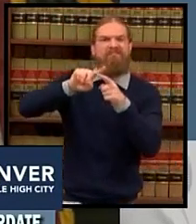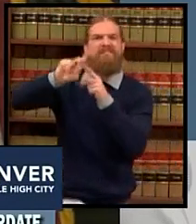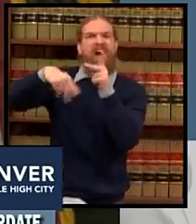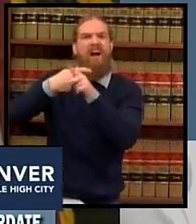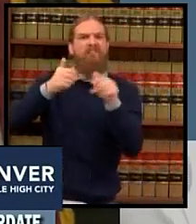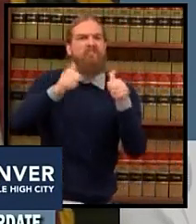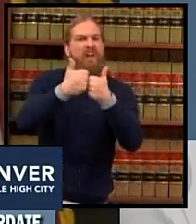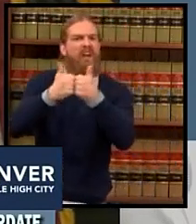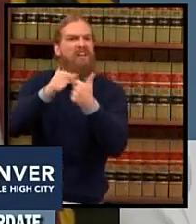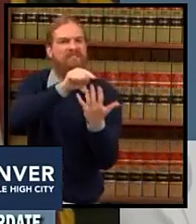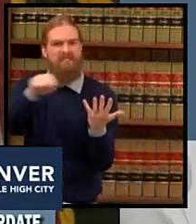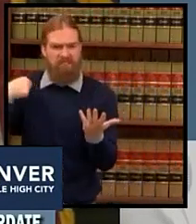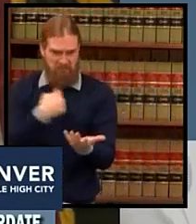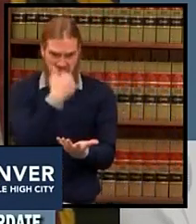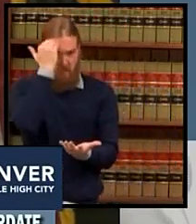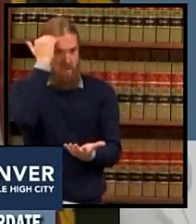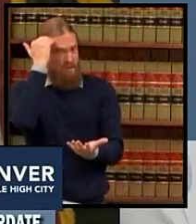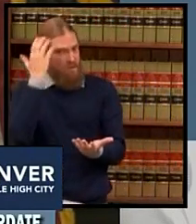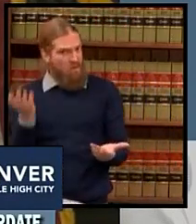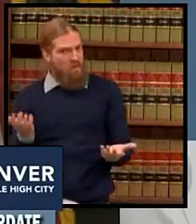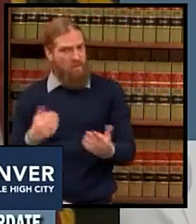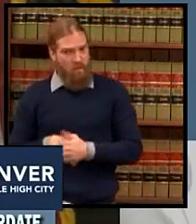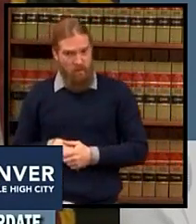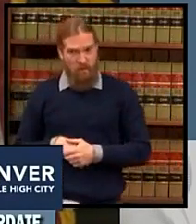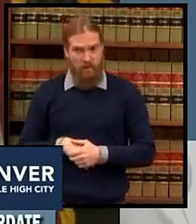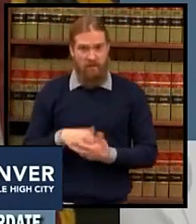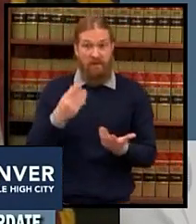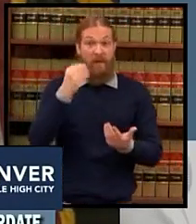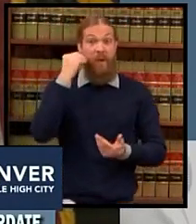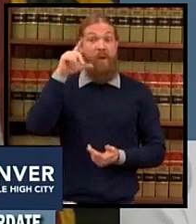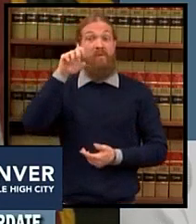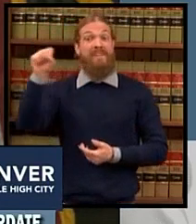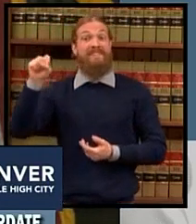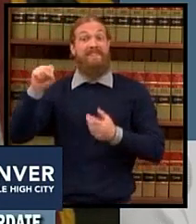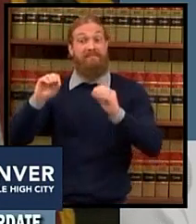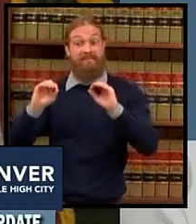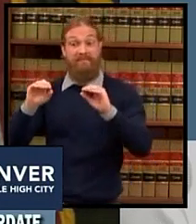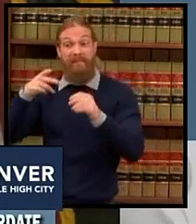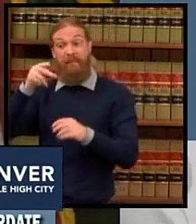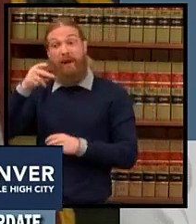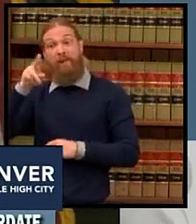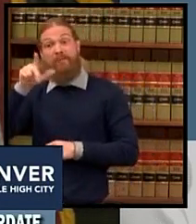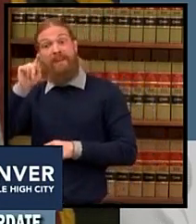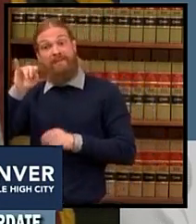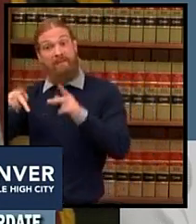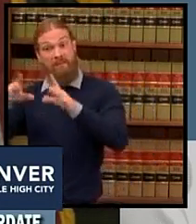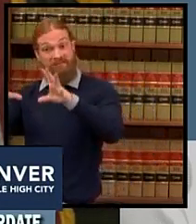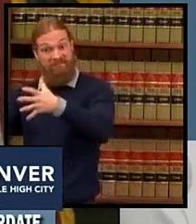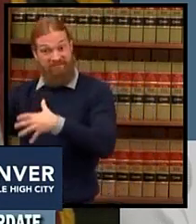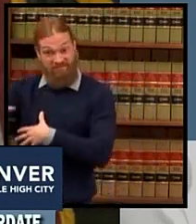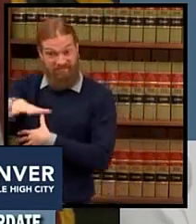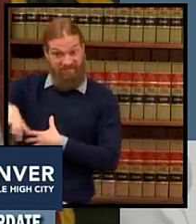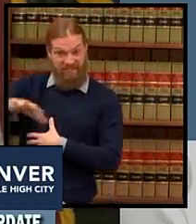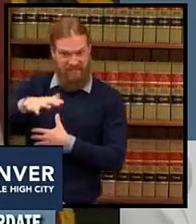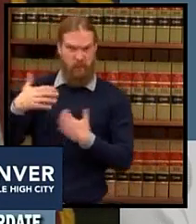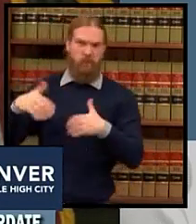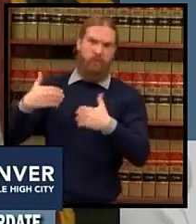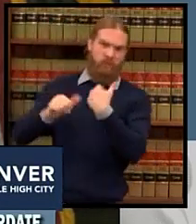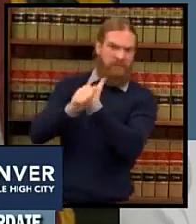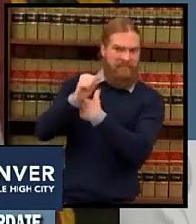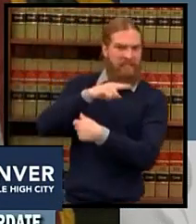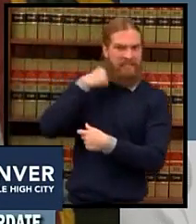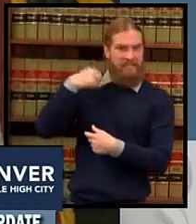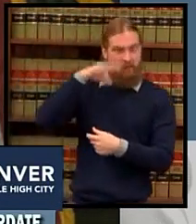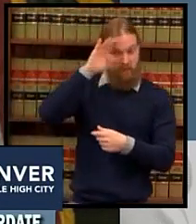cities. And our homeless population is one of them. And if we had direct allocation of vaccines as a city,